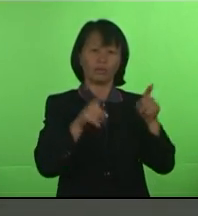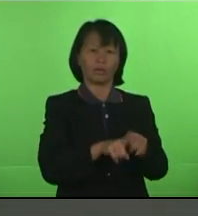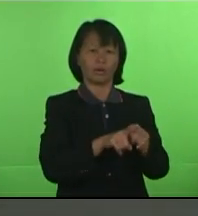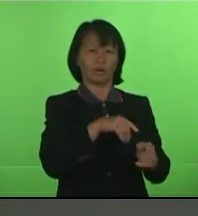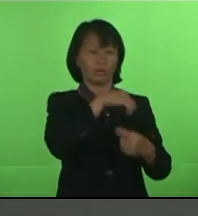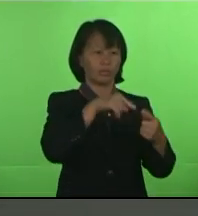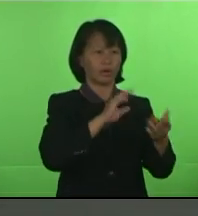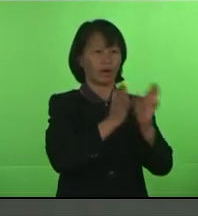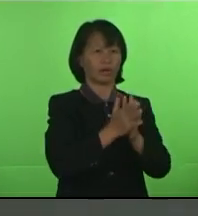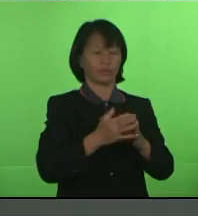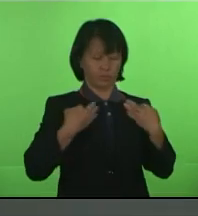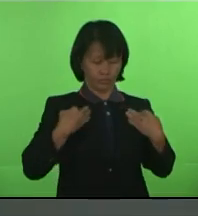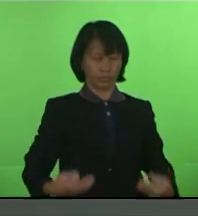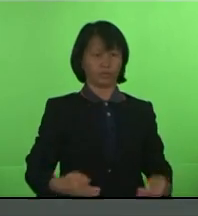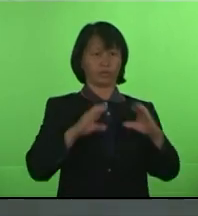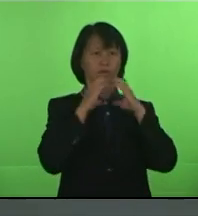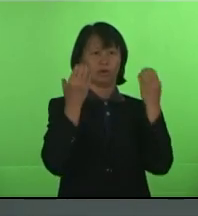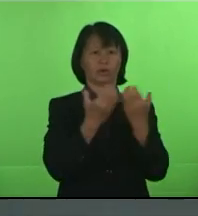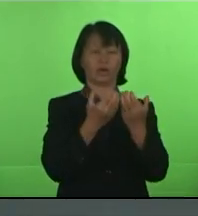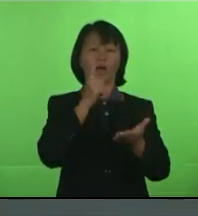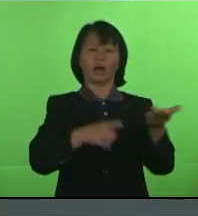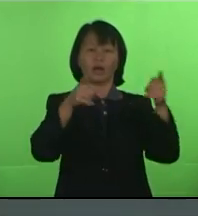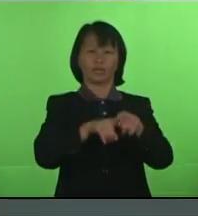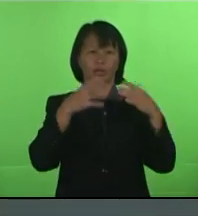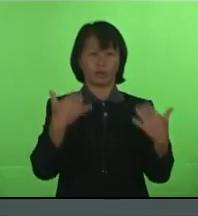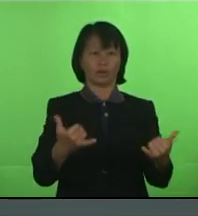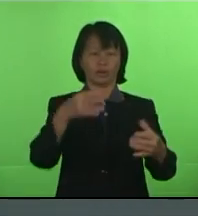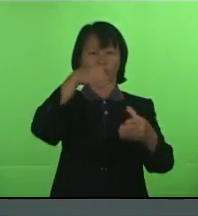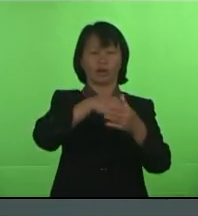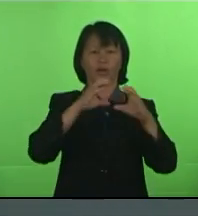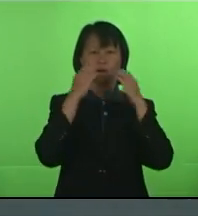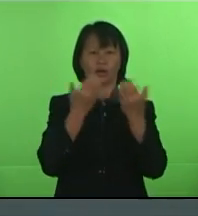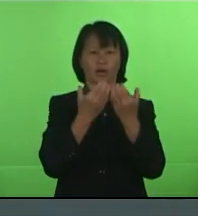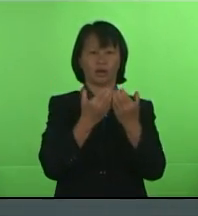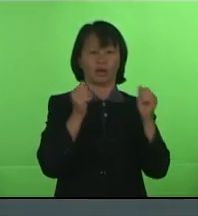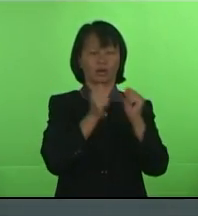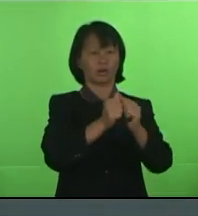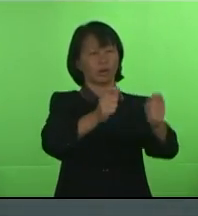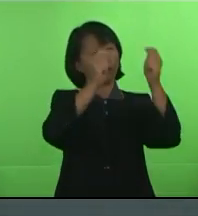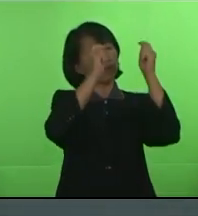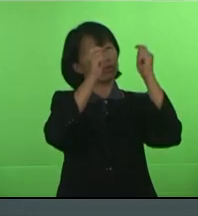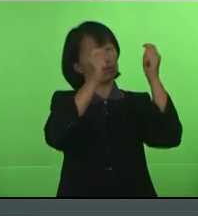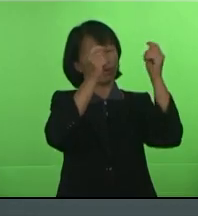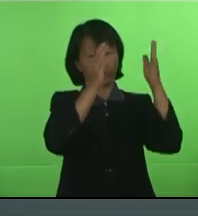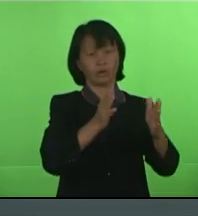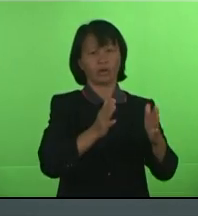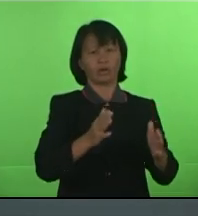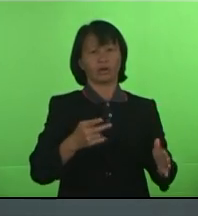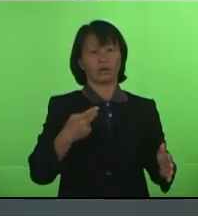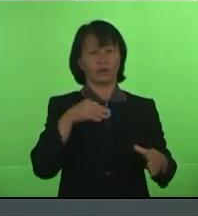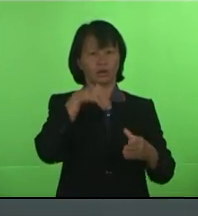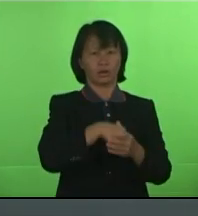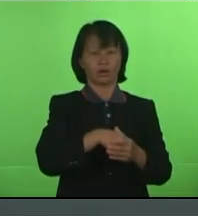physical classroom. That's what's happening now in our classroom, in our tutorial, where you have, in